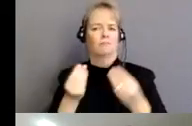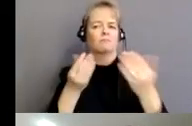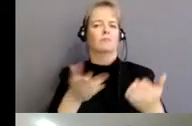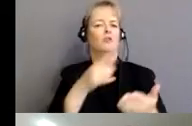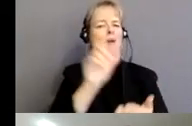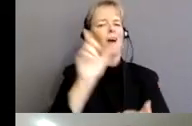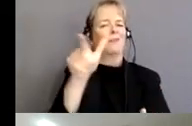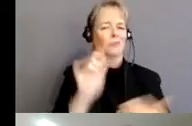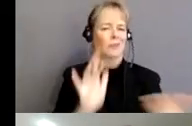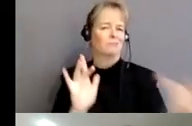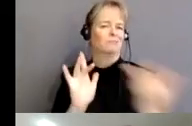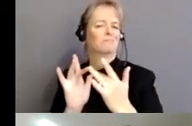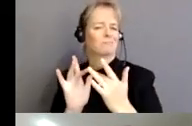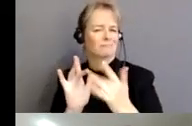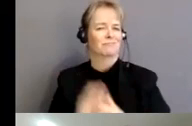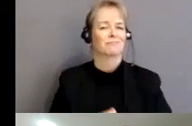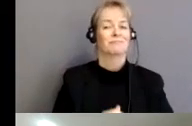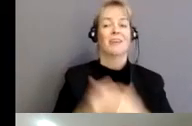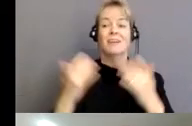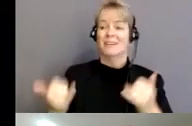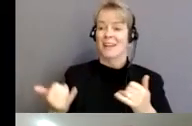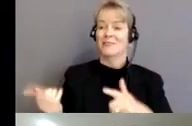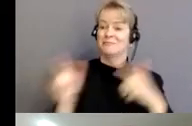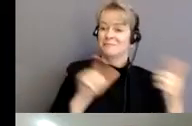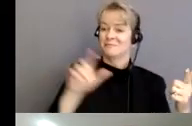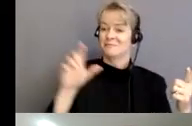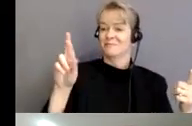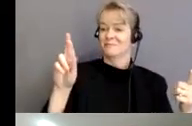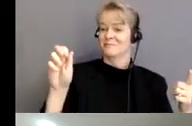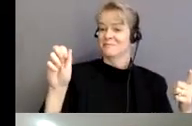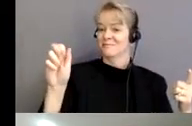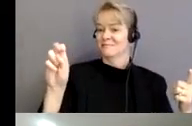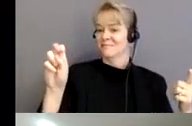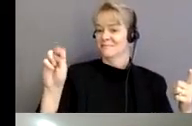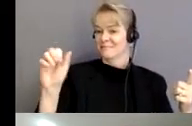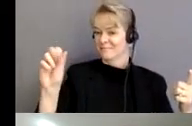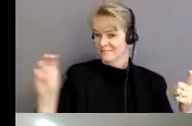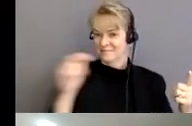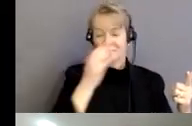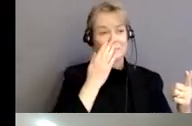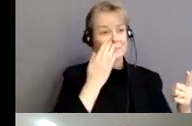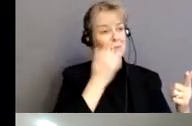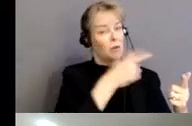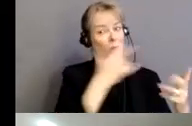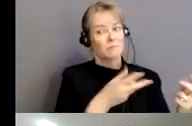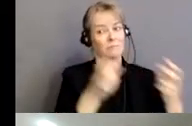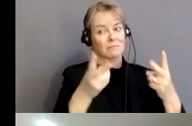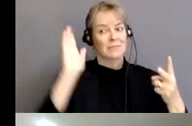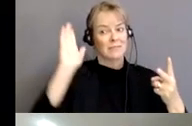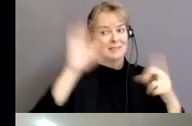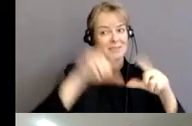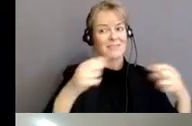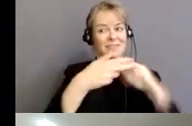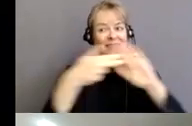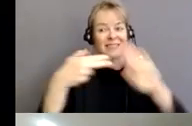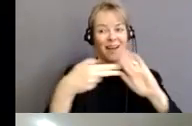with that, I'm going to turn it over to, I'm going to turn it back to Rianne. And Rianne, maybe you want to put up the slides for Chris and Mike. But thank